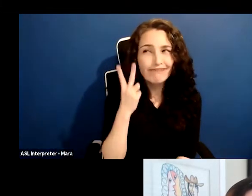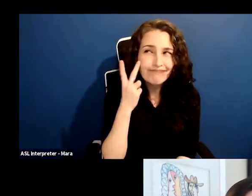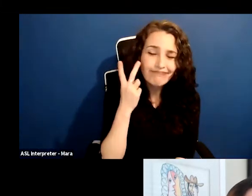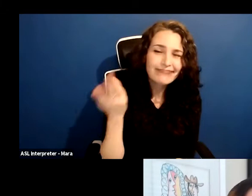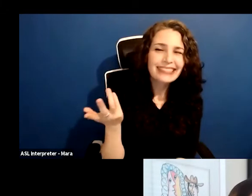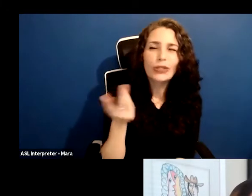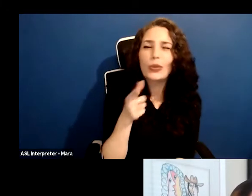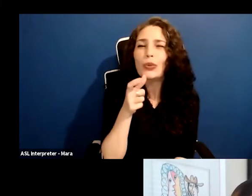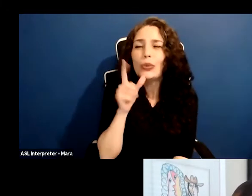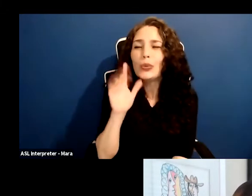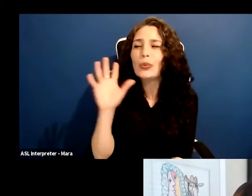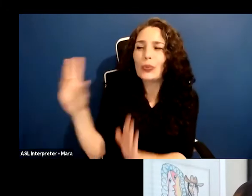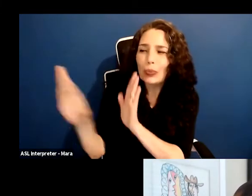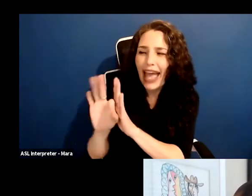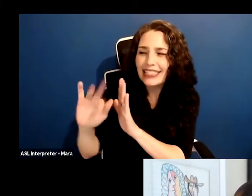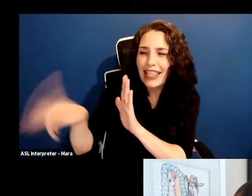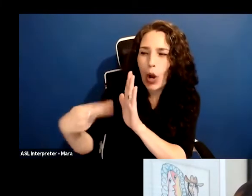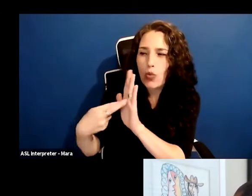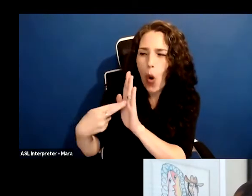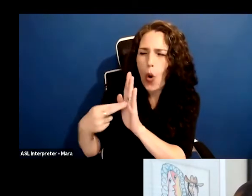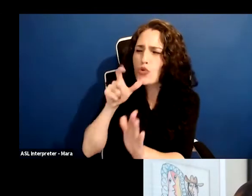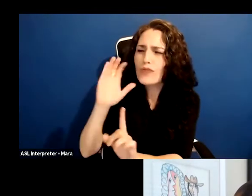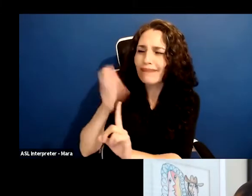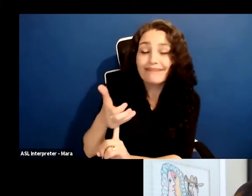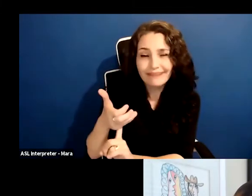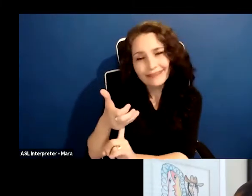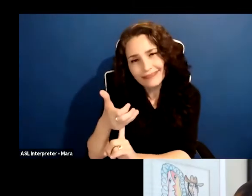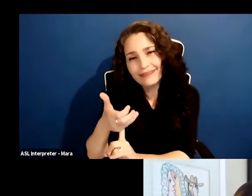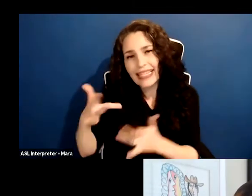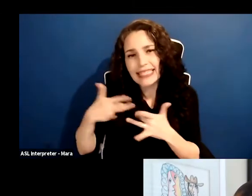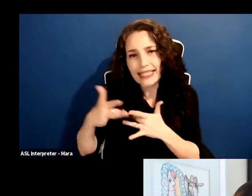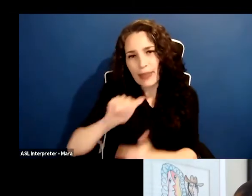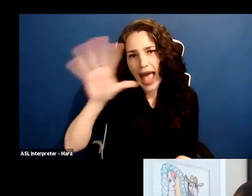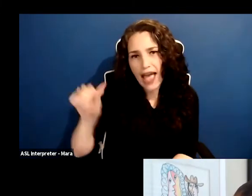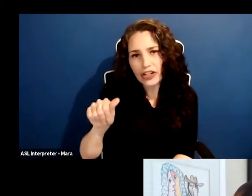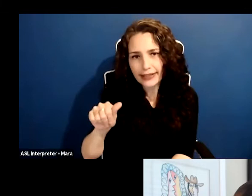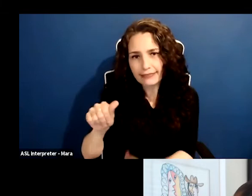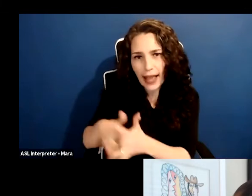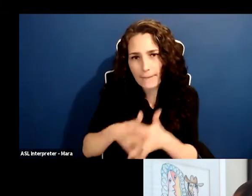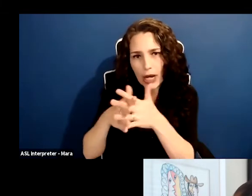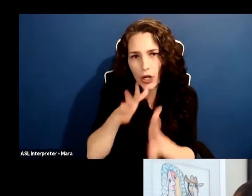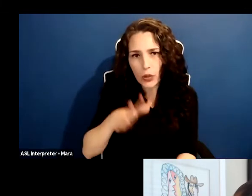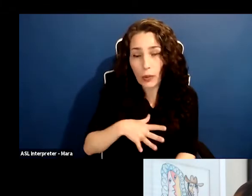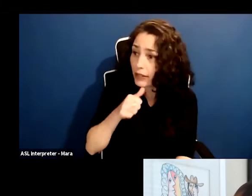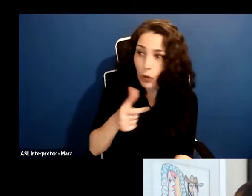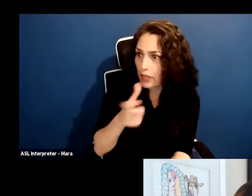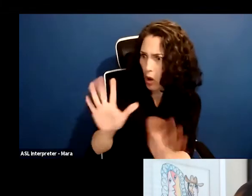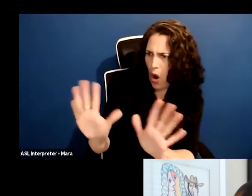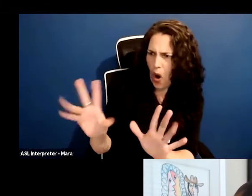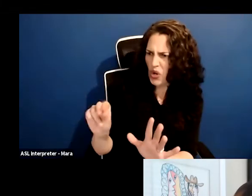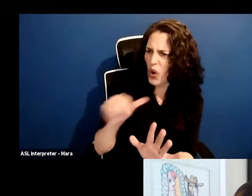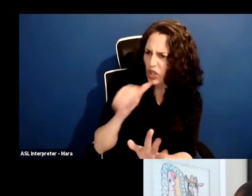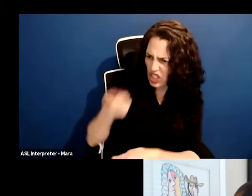that part, who got that role? And almost indefinitely, it's an African-American woman. Not that they shouldn't get it, but in